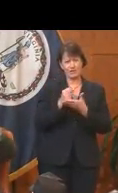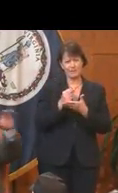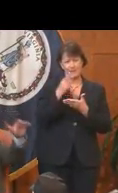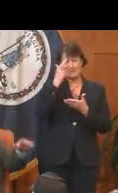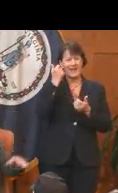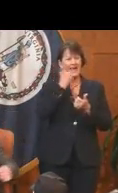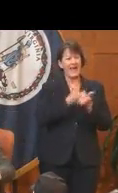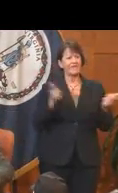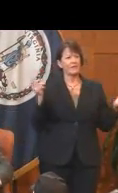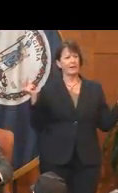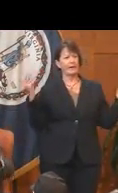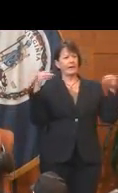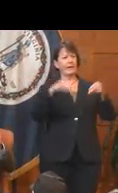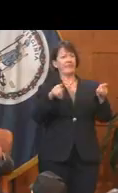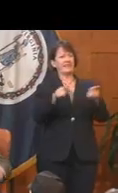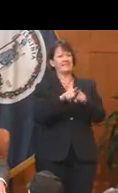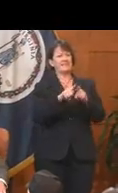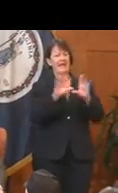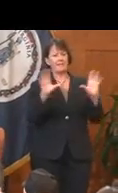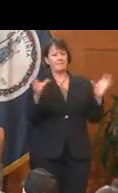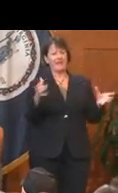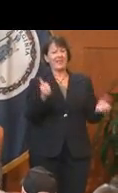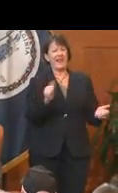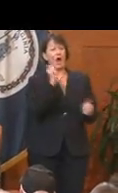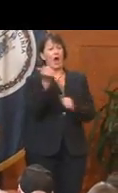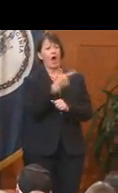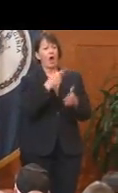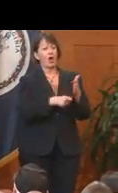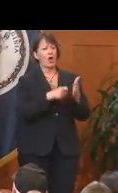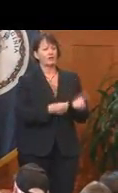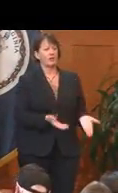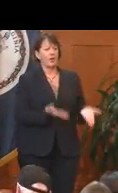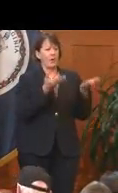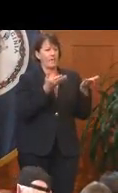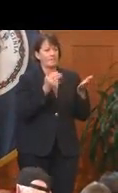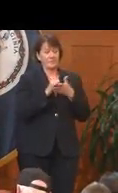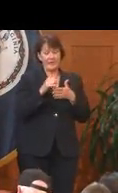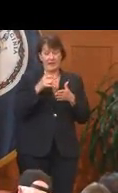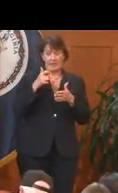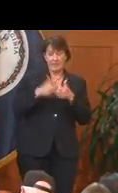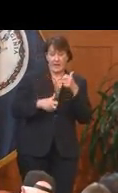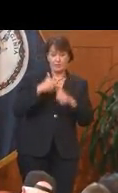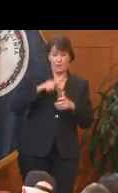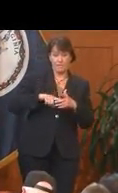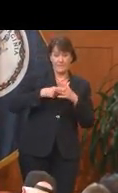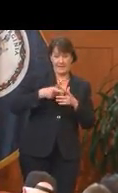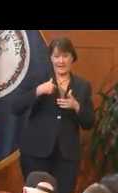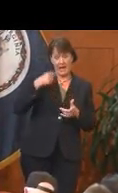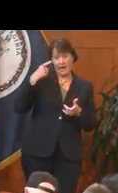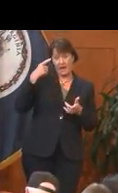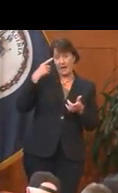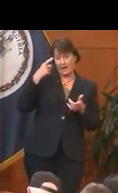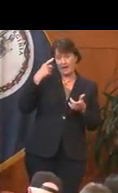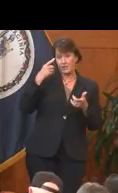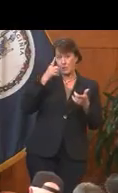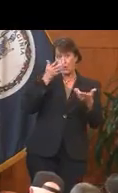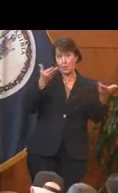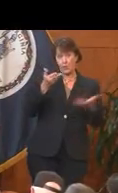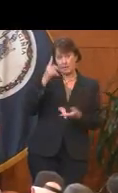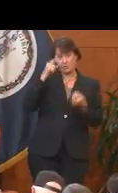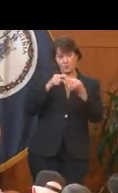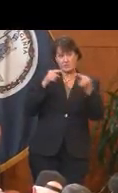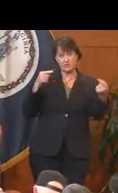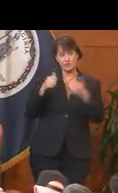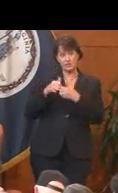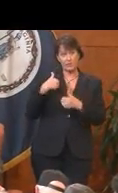everyone's thrown in the same wagon, it drives everyone's rates up. And the problem, again, as I see it, and you're welcome to disagree, and I respect it,